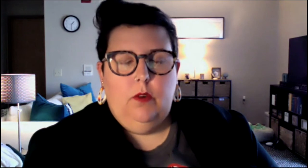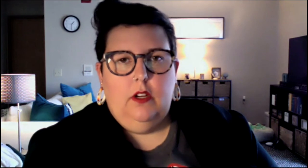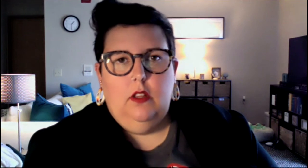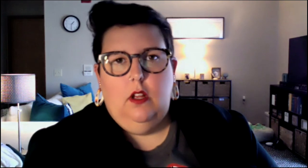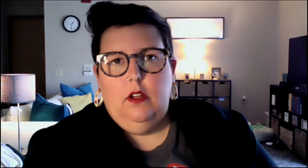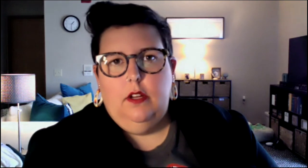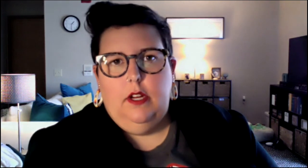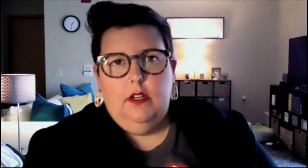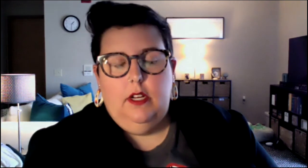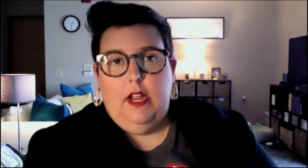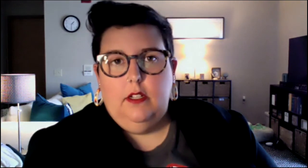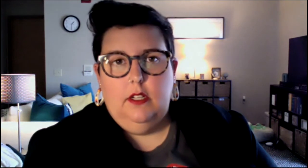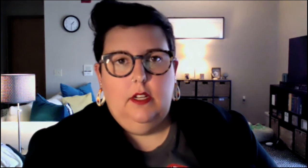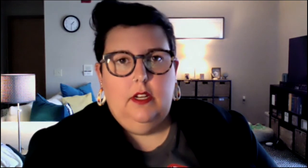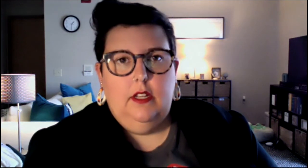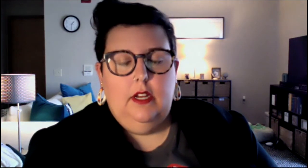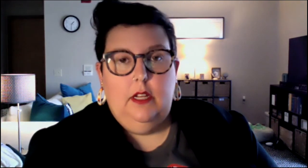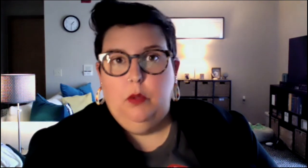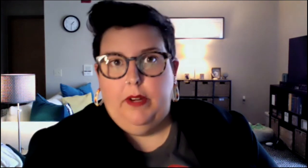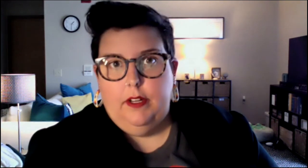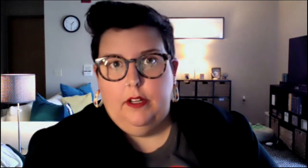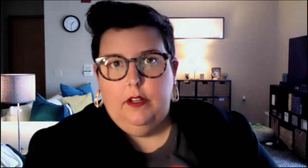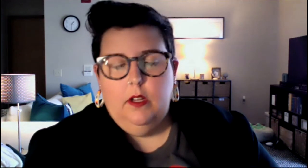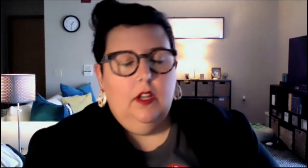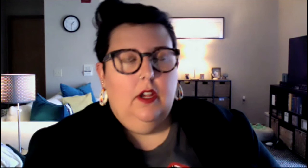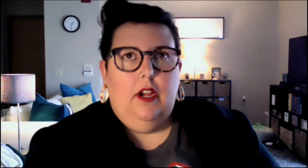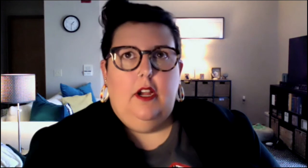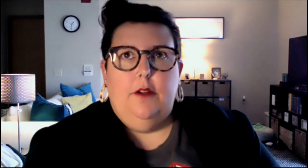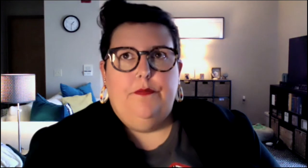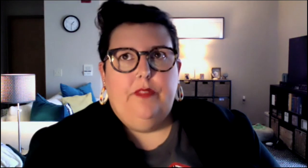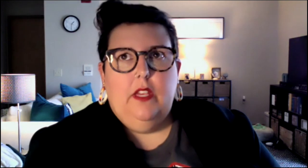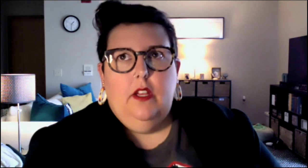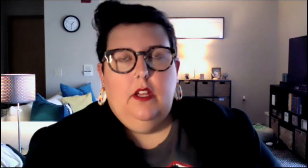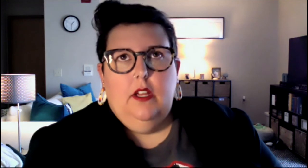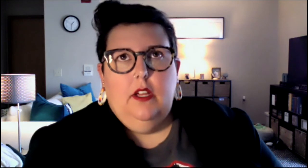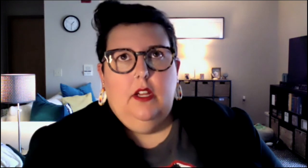between writing a law and enacting it and then implementing it.